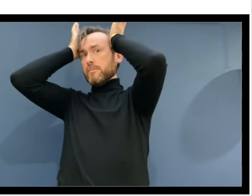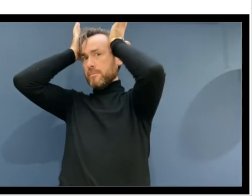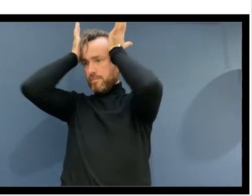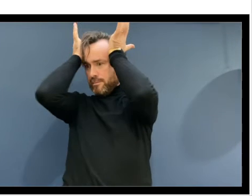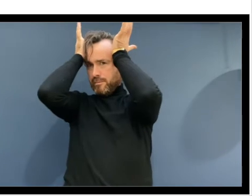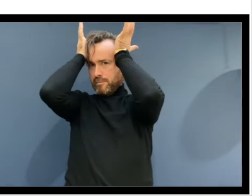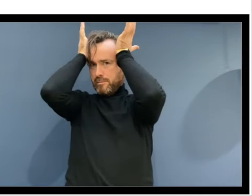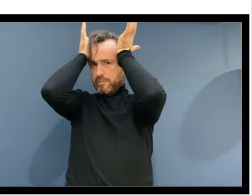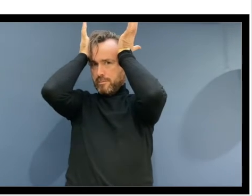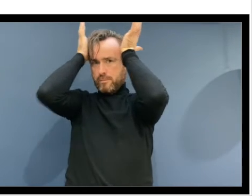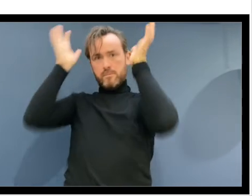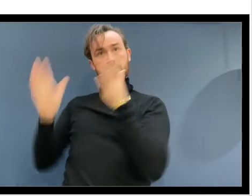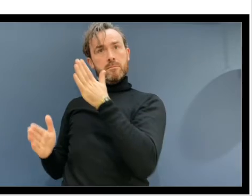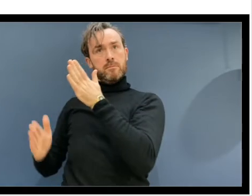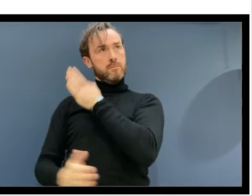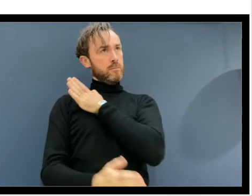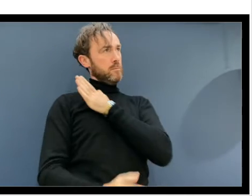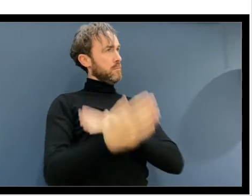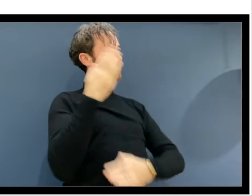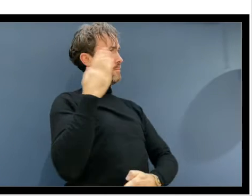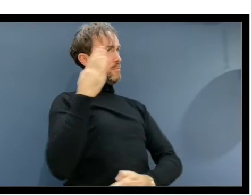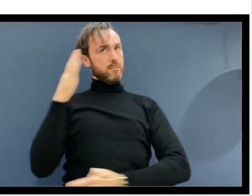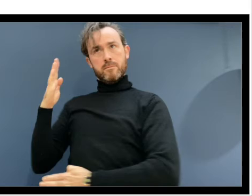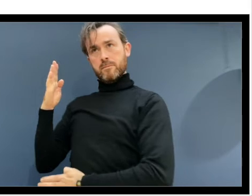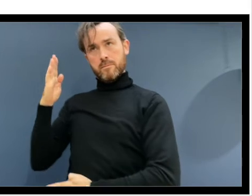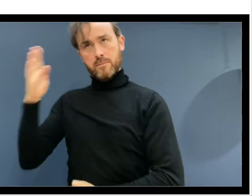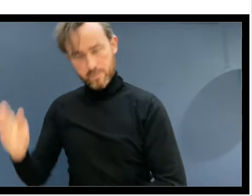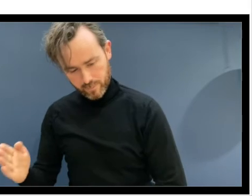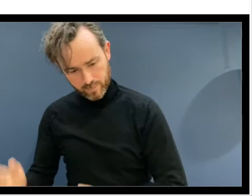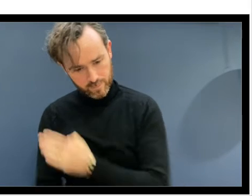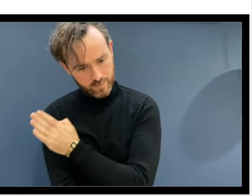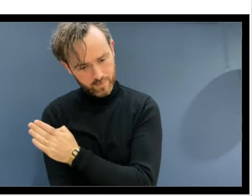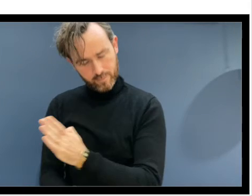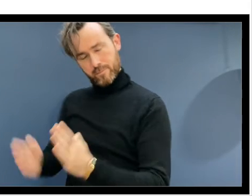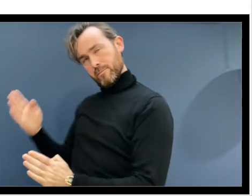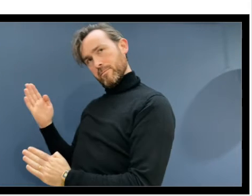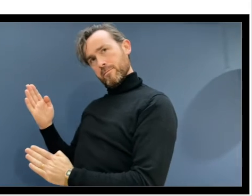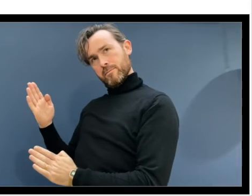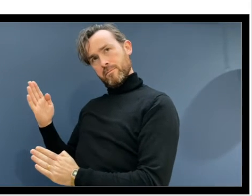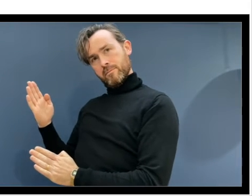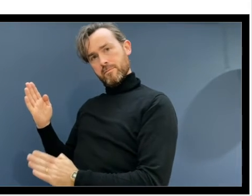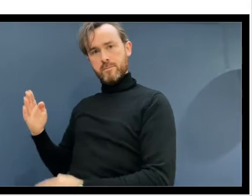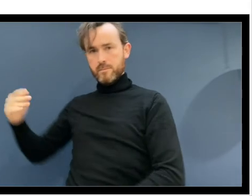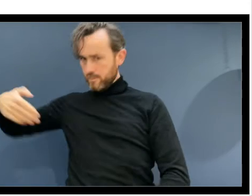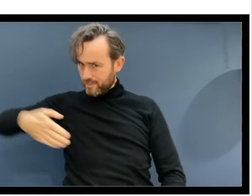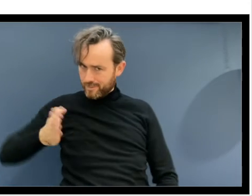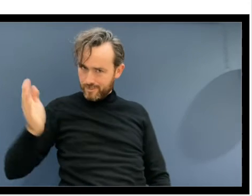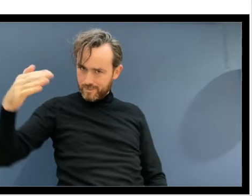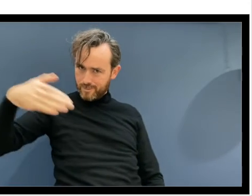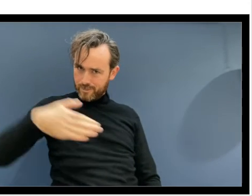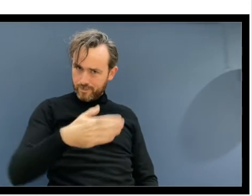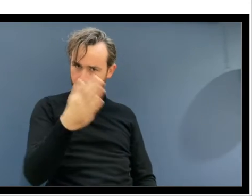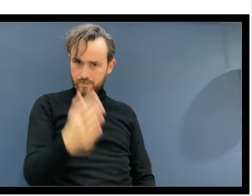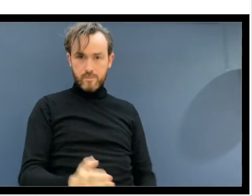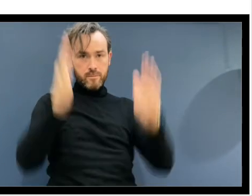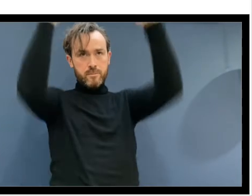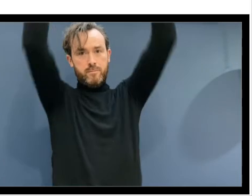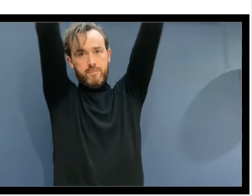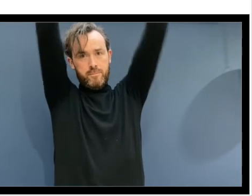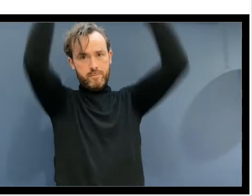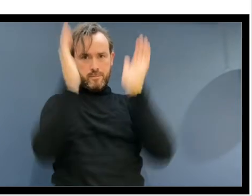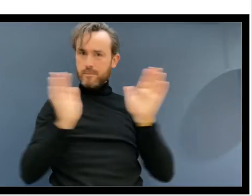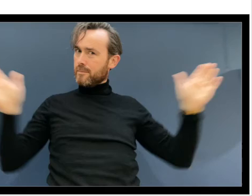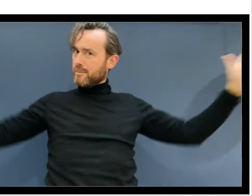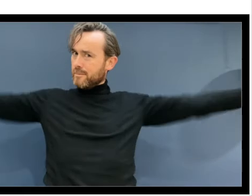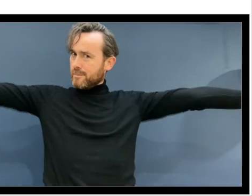Qu is for queen. R is for robot. What a great machine. S is for snake.